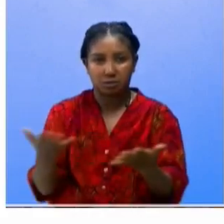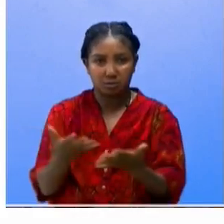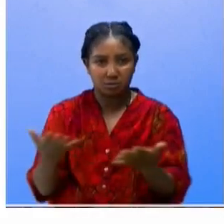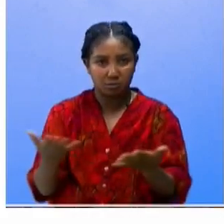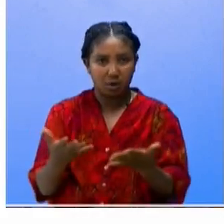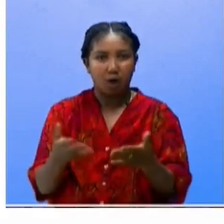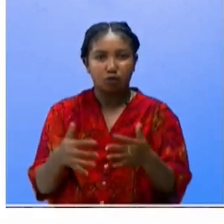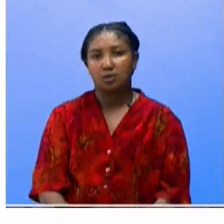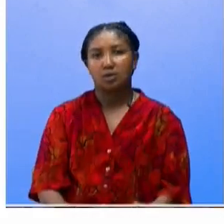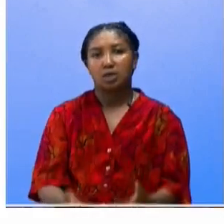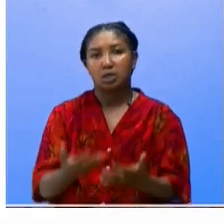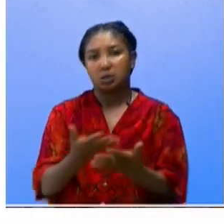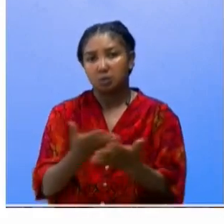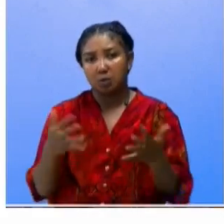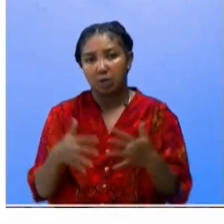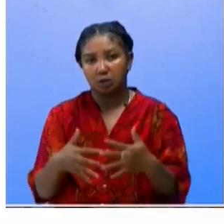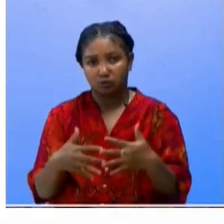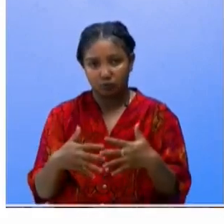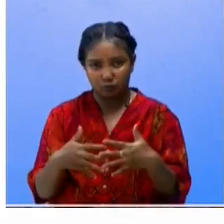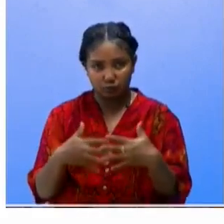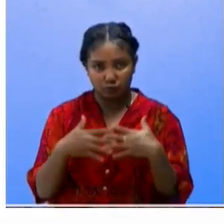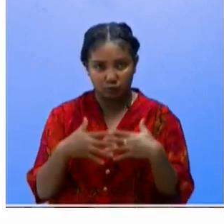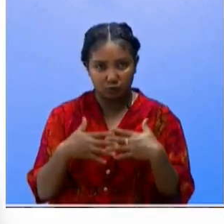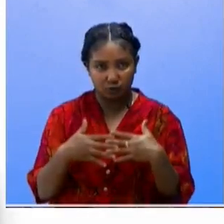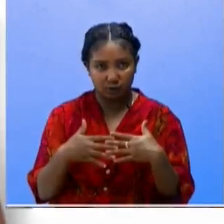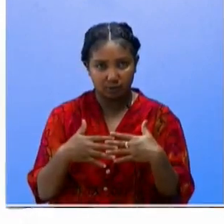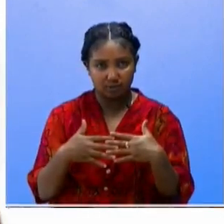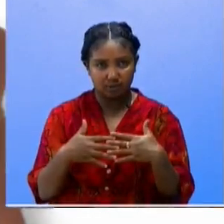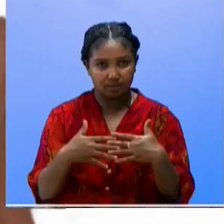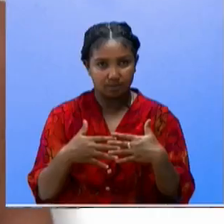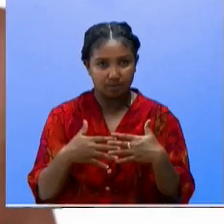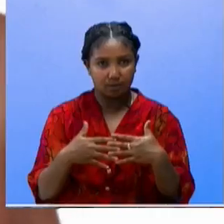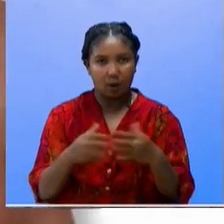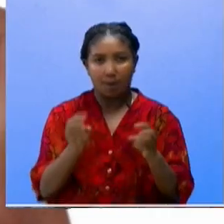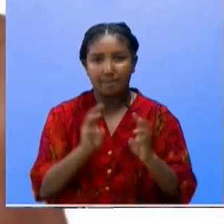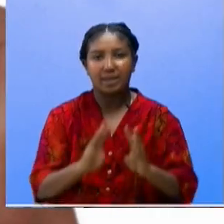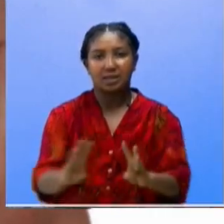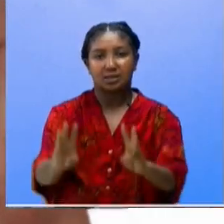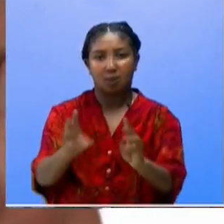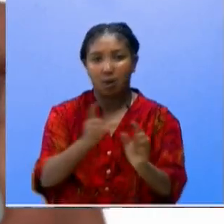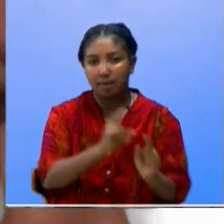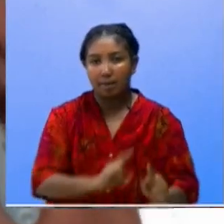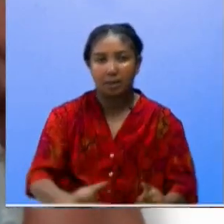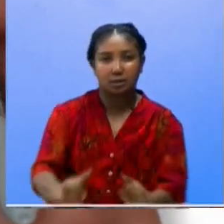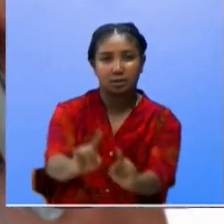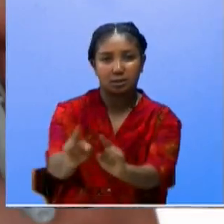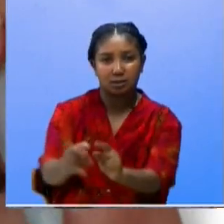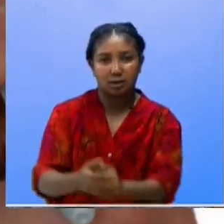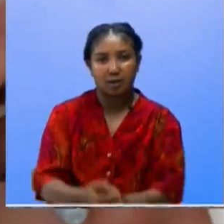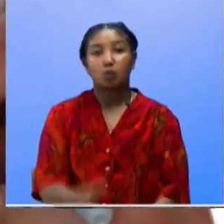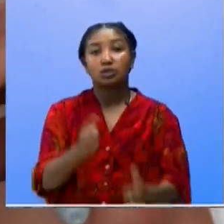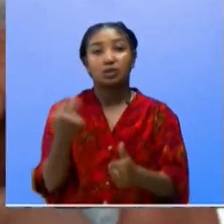the tools or the method